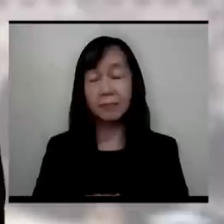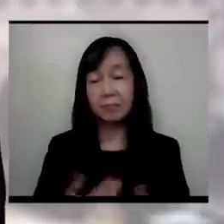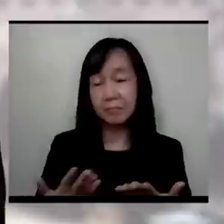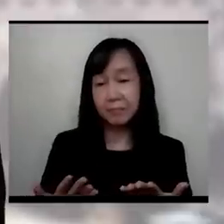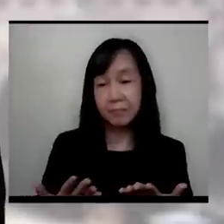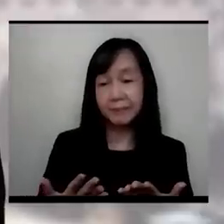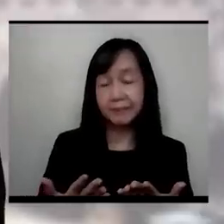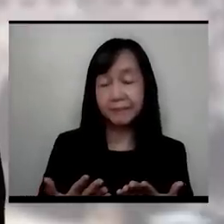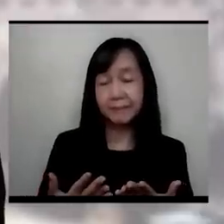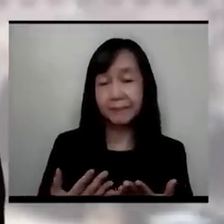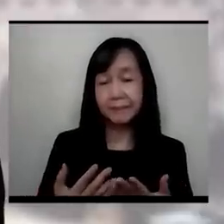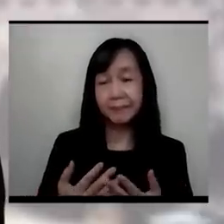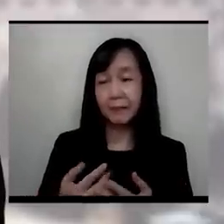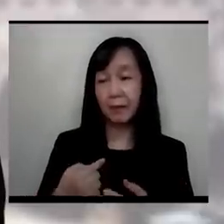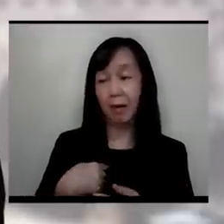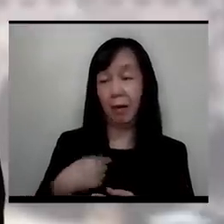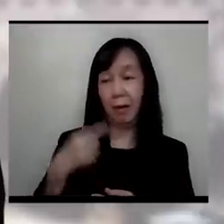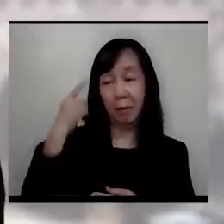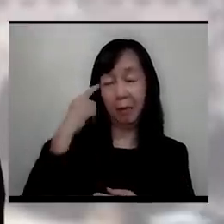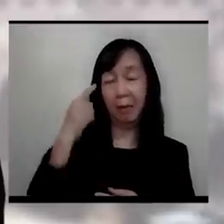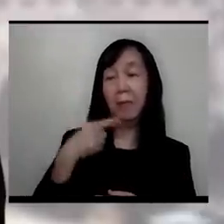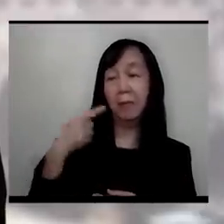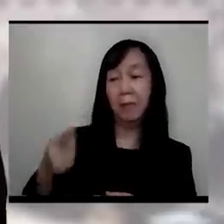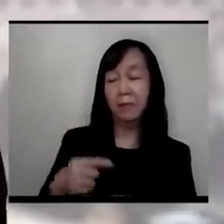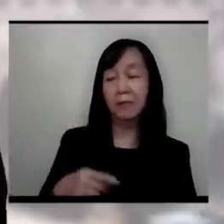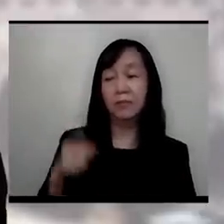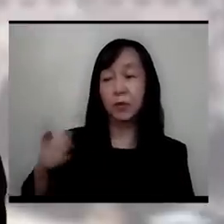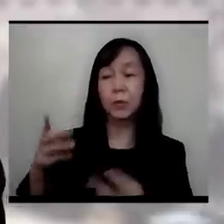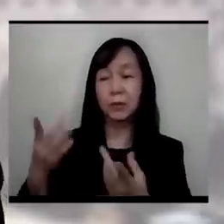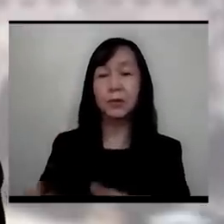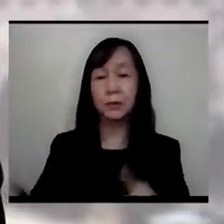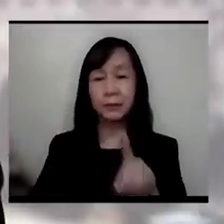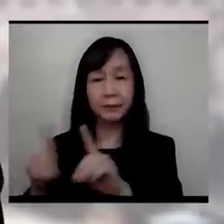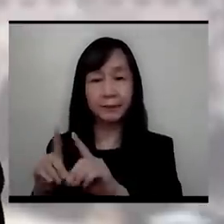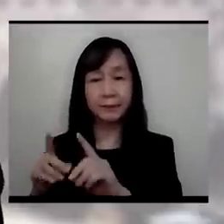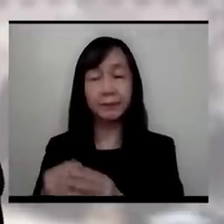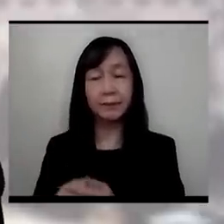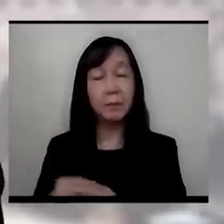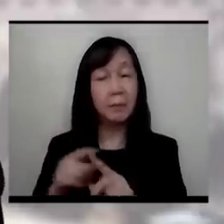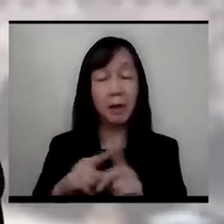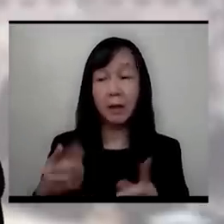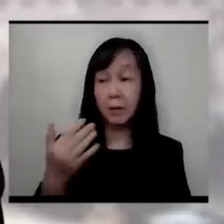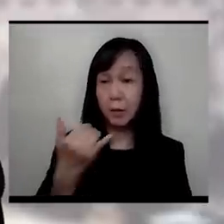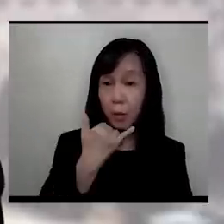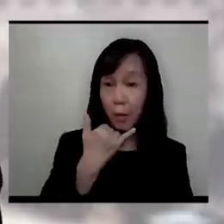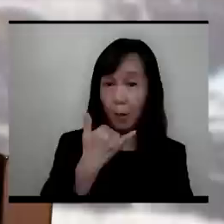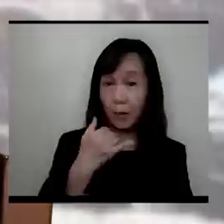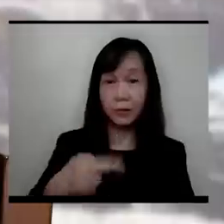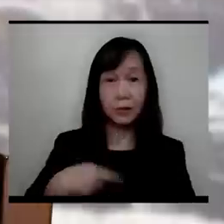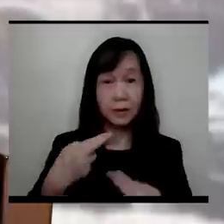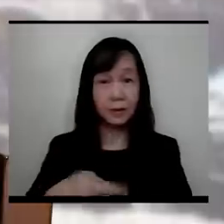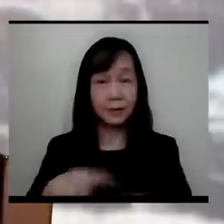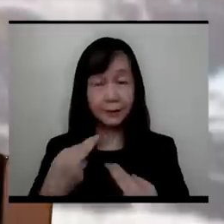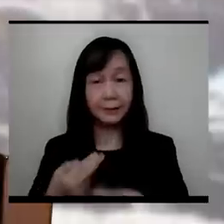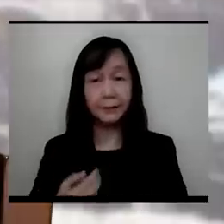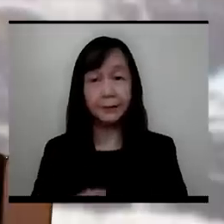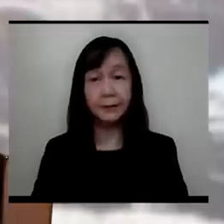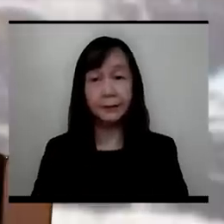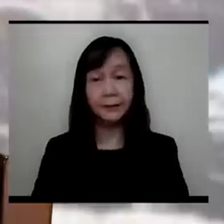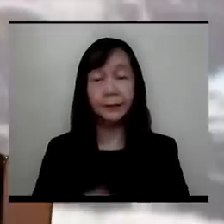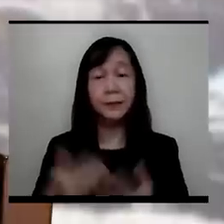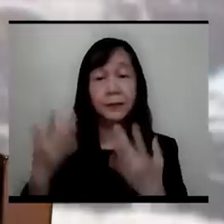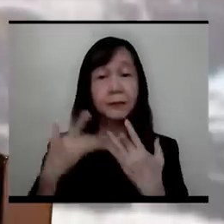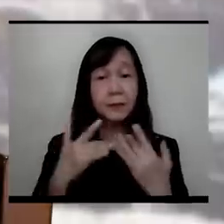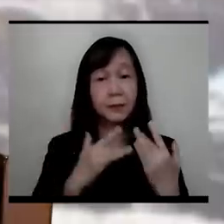I told you so You deserve it But that is the wrong type Of rejoicing The mercy of